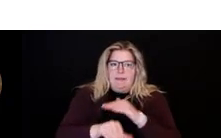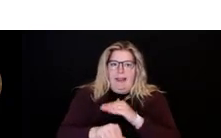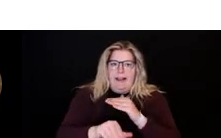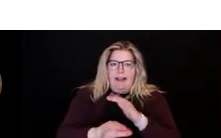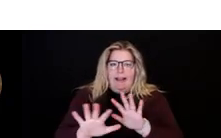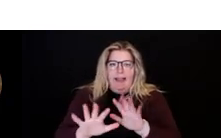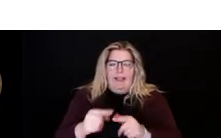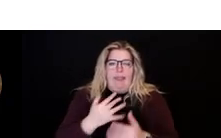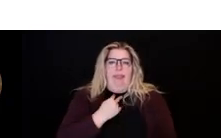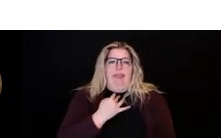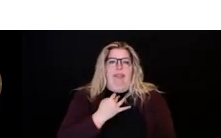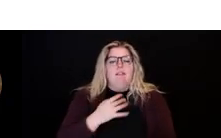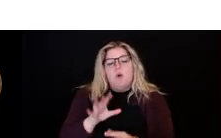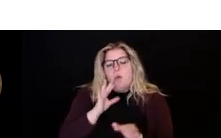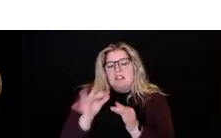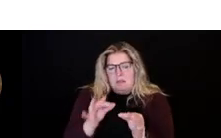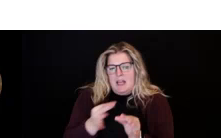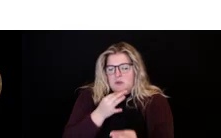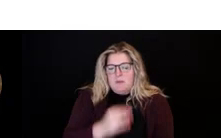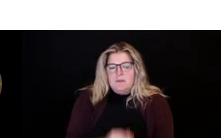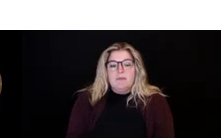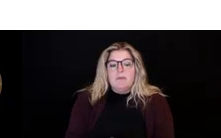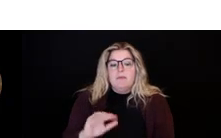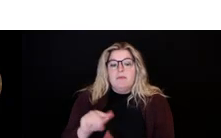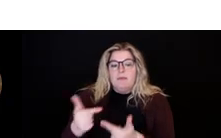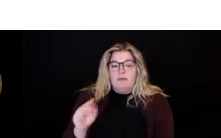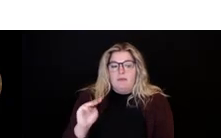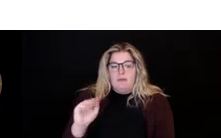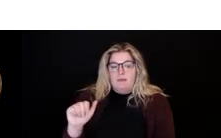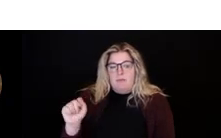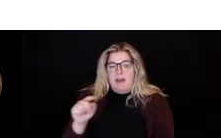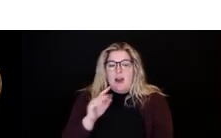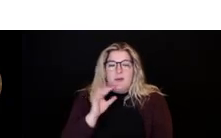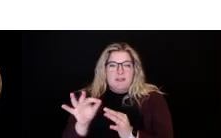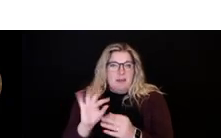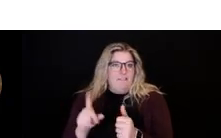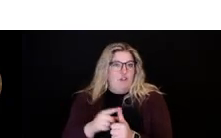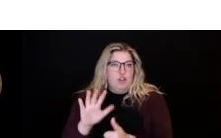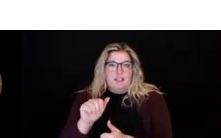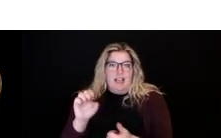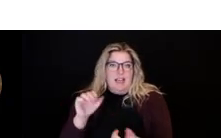that shortly. I will hand it over to Matt to go through our first case study.